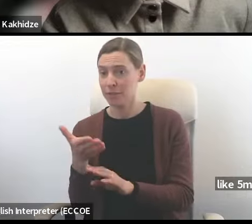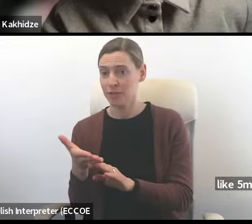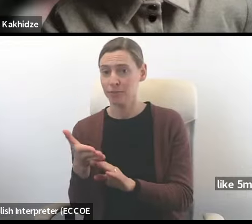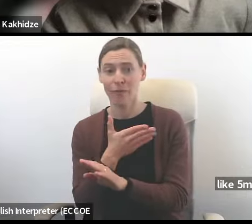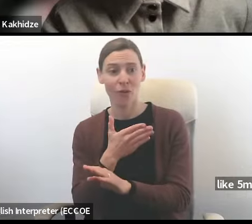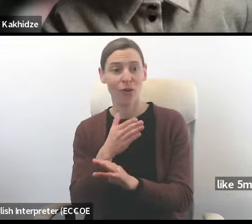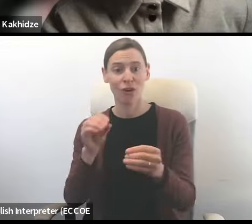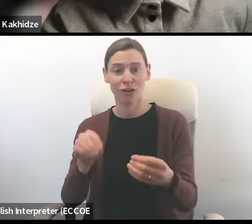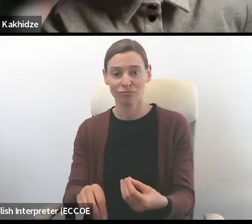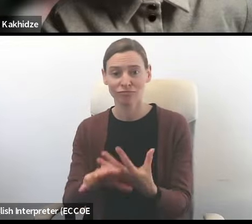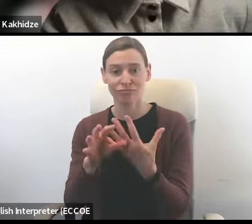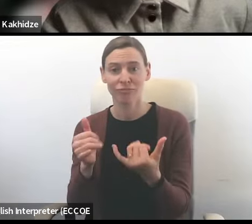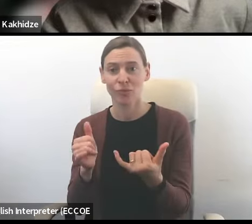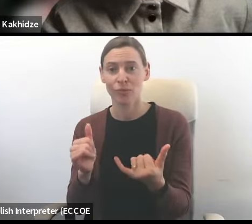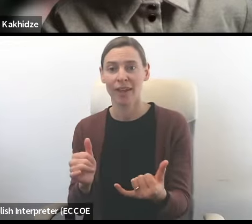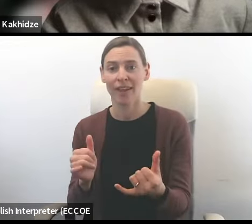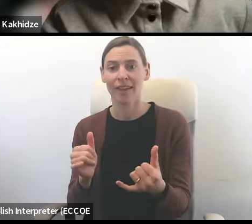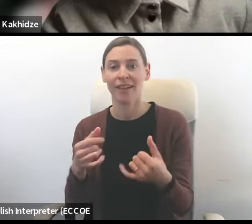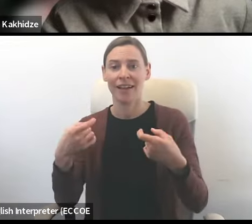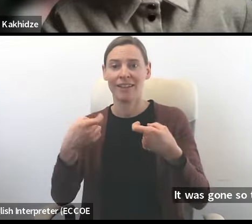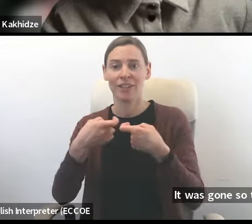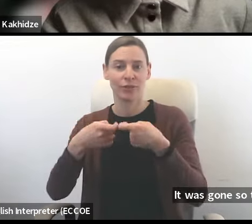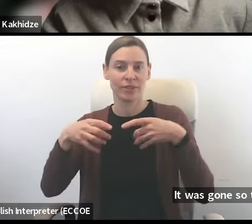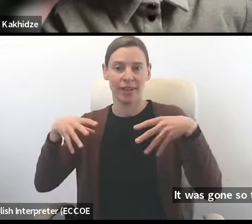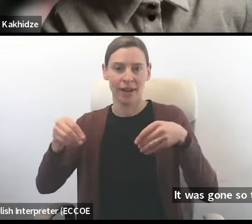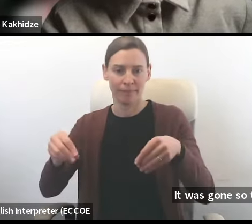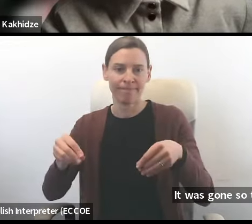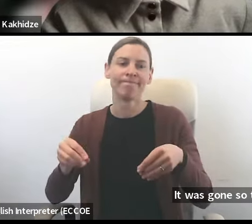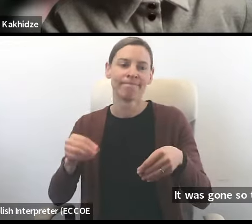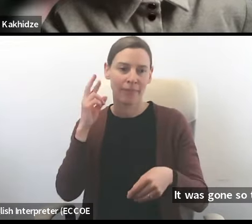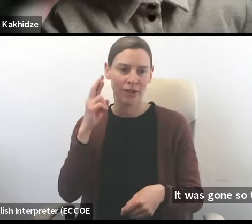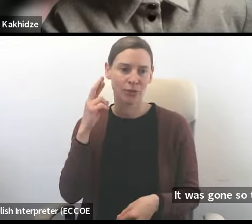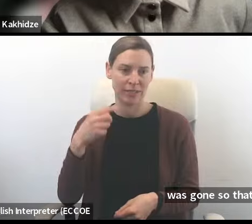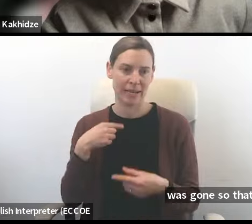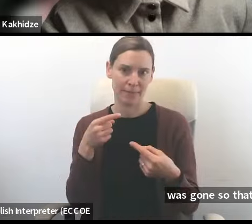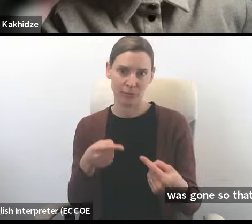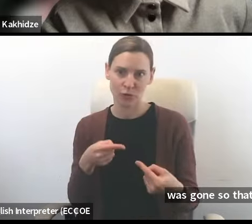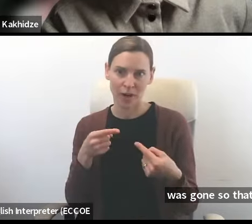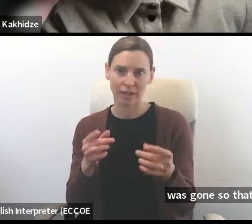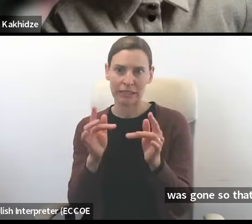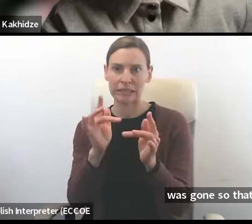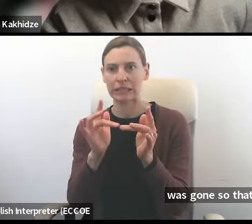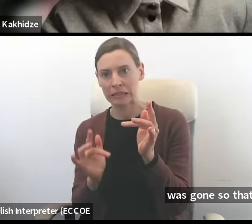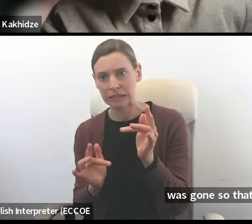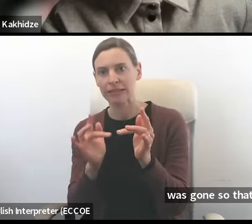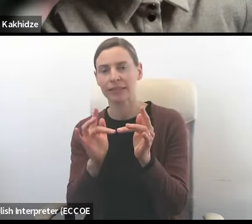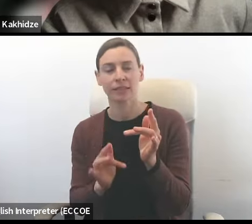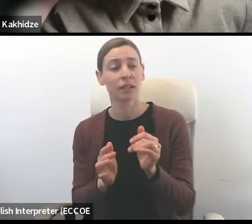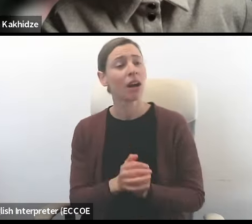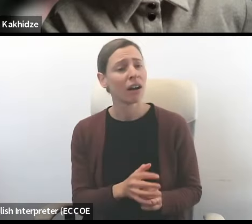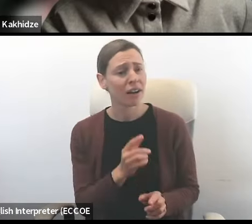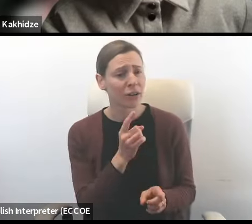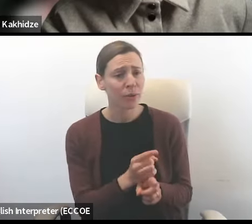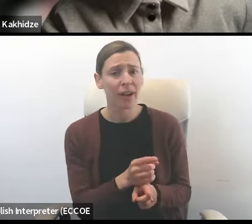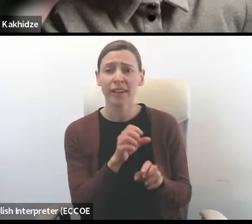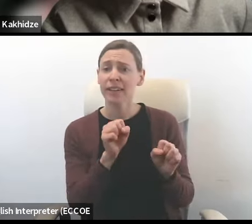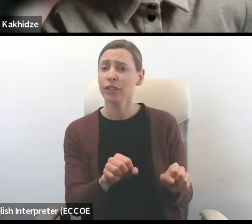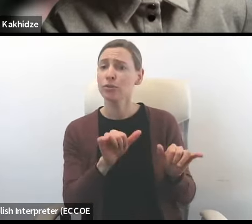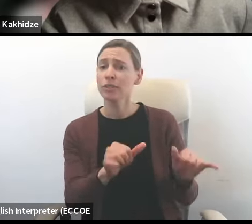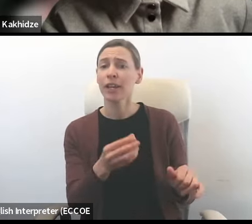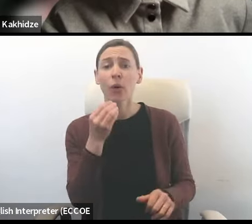that's why it's a bit difficult for me now. Right. Can you be at home, or do you have to go to